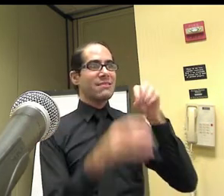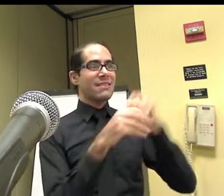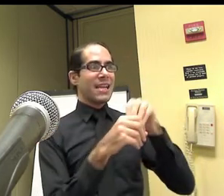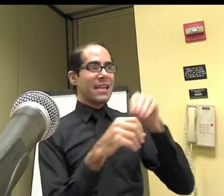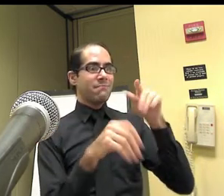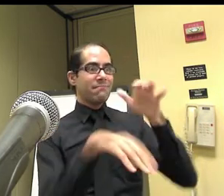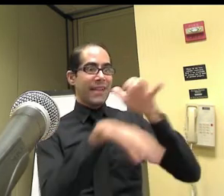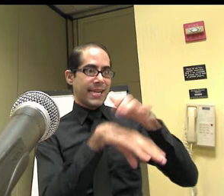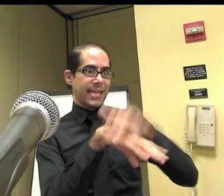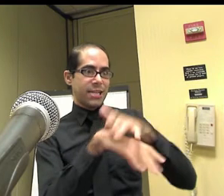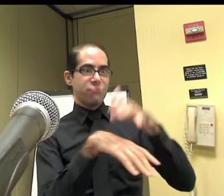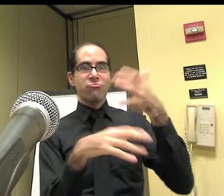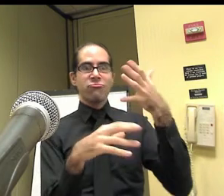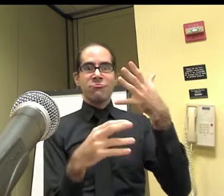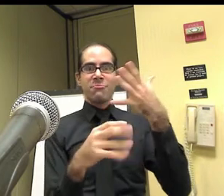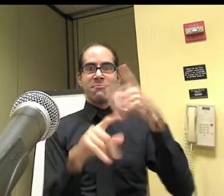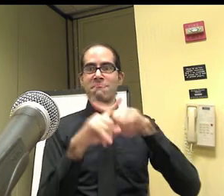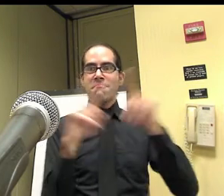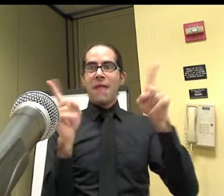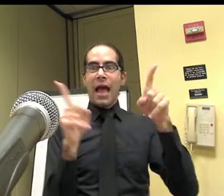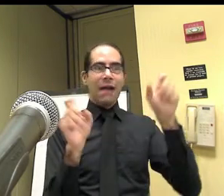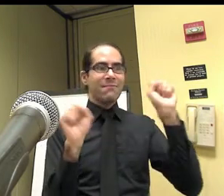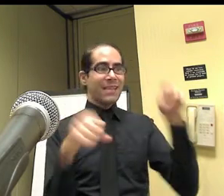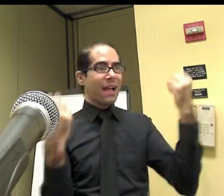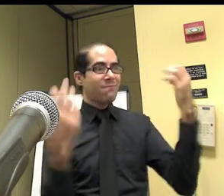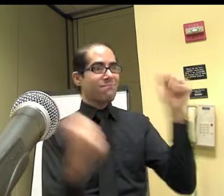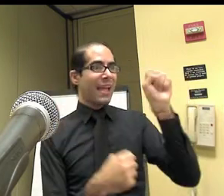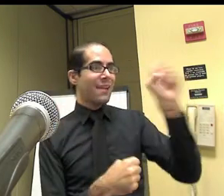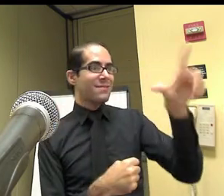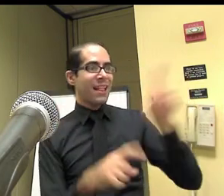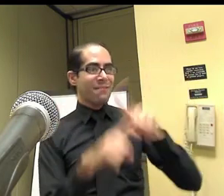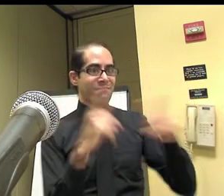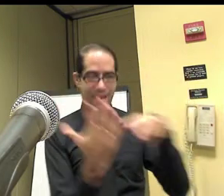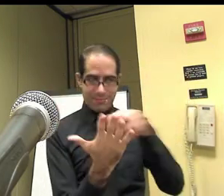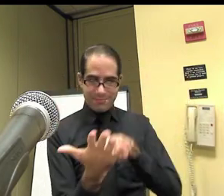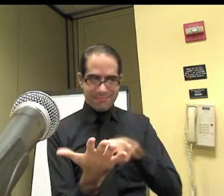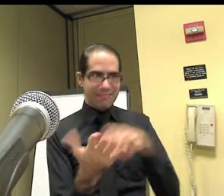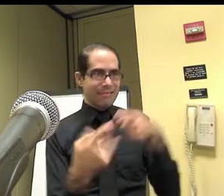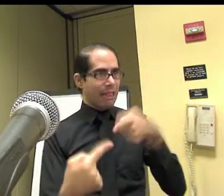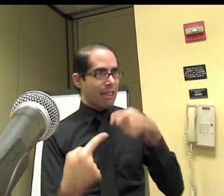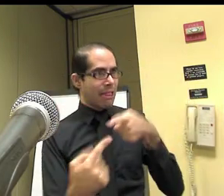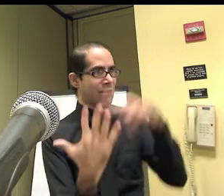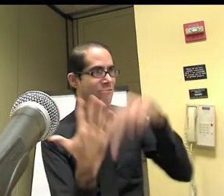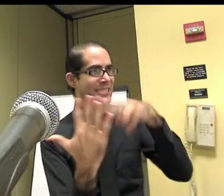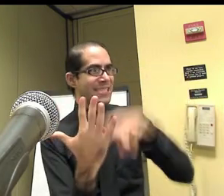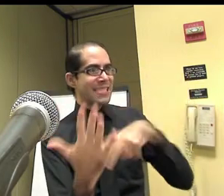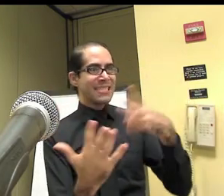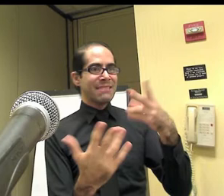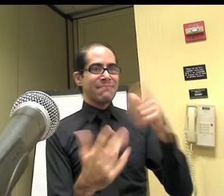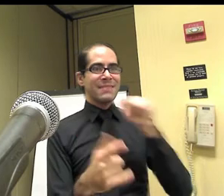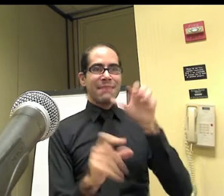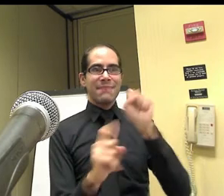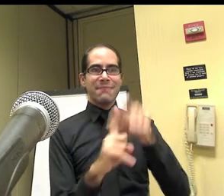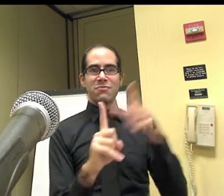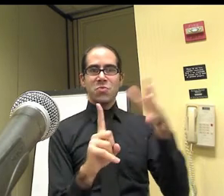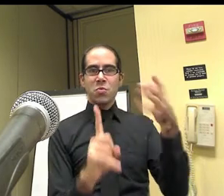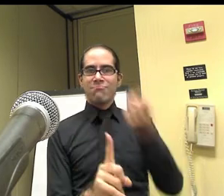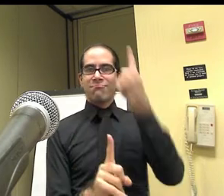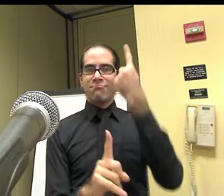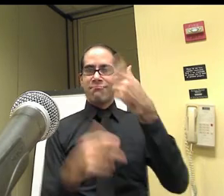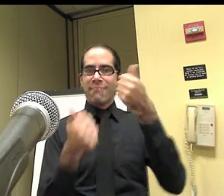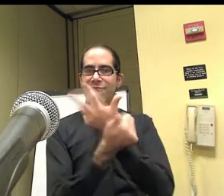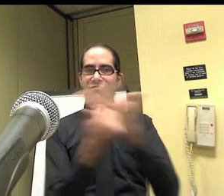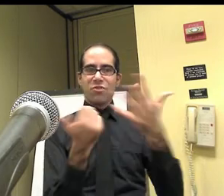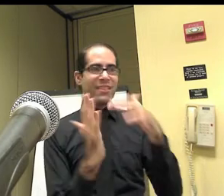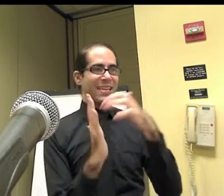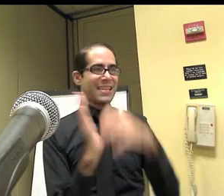really able to access the audio guide in written English because it's not their first language, and they struggle with